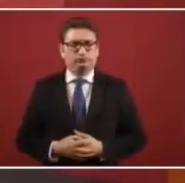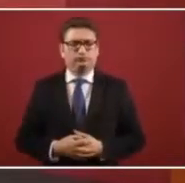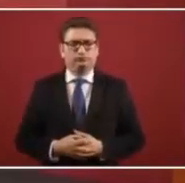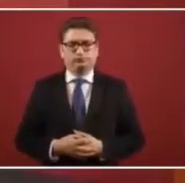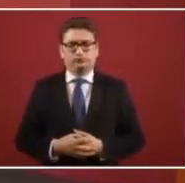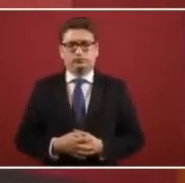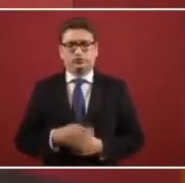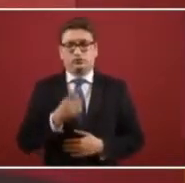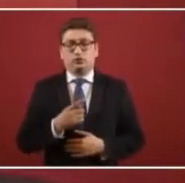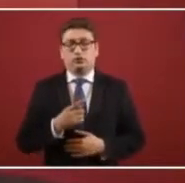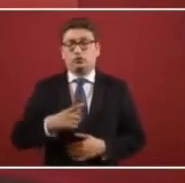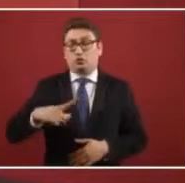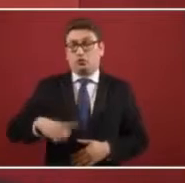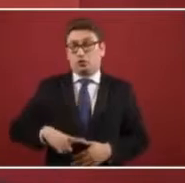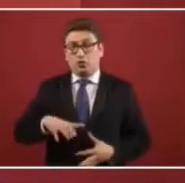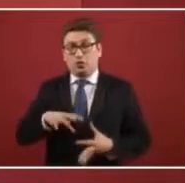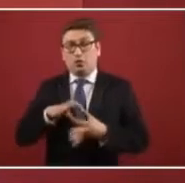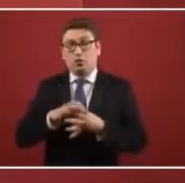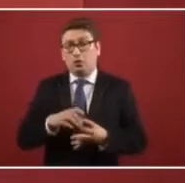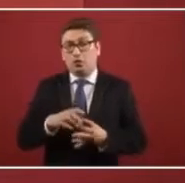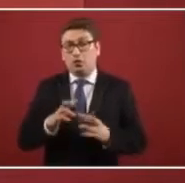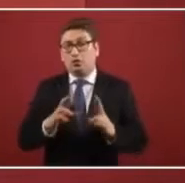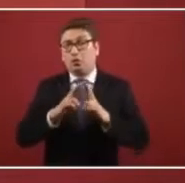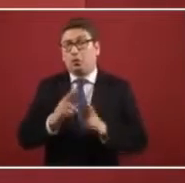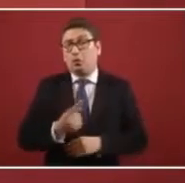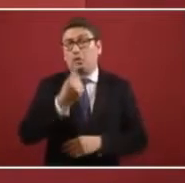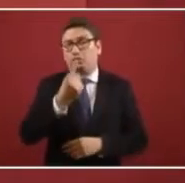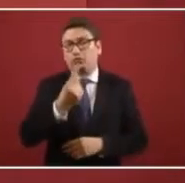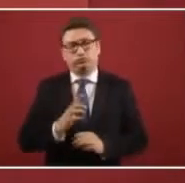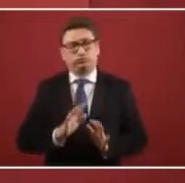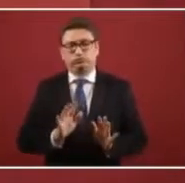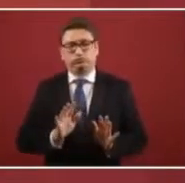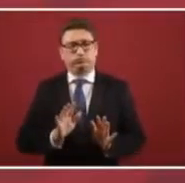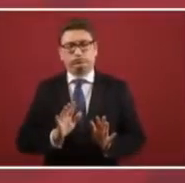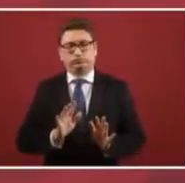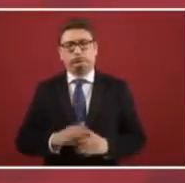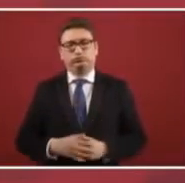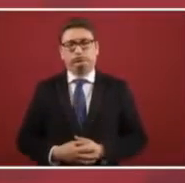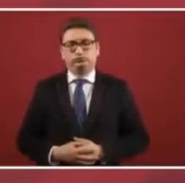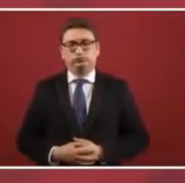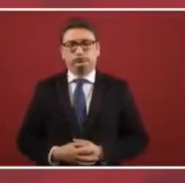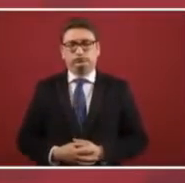a religion that's of the state.